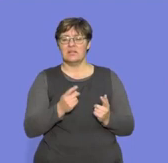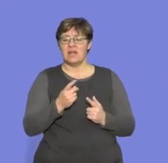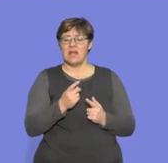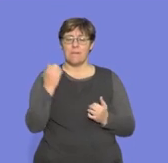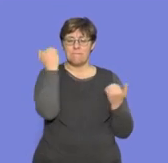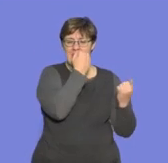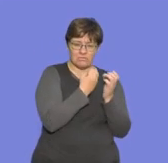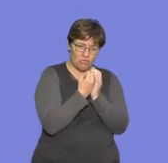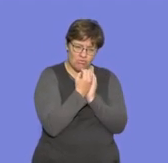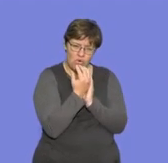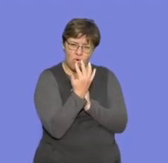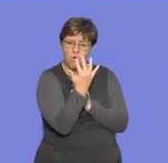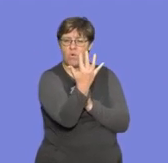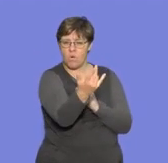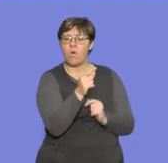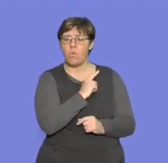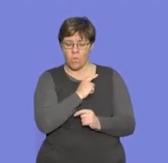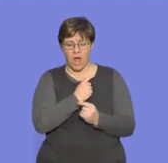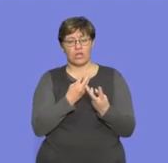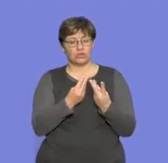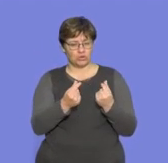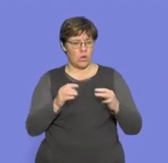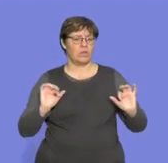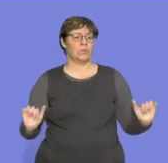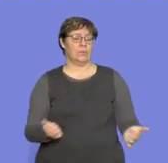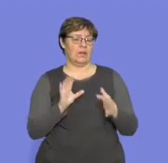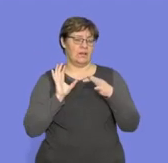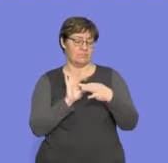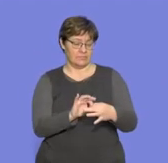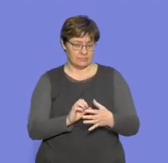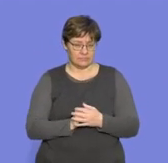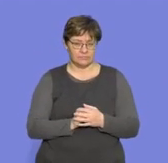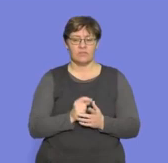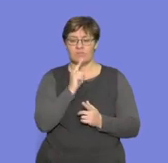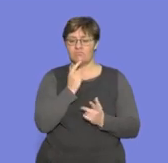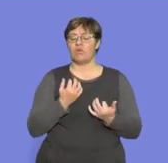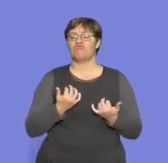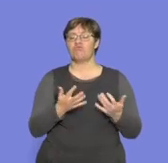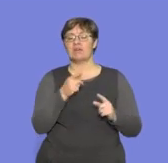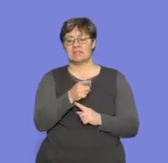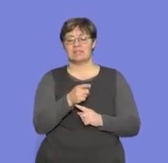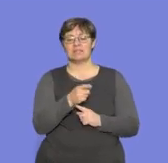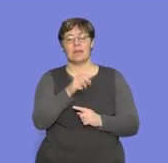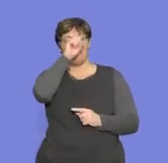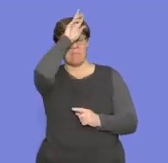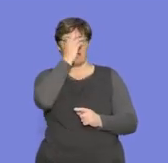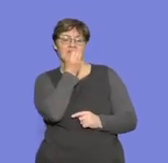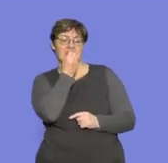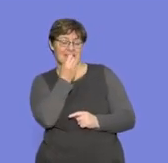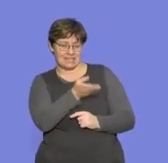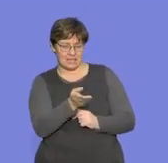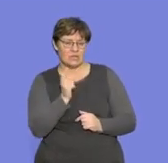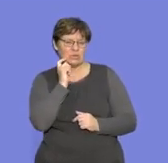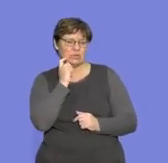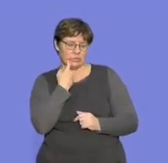because of the rich soil. And you've got the grass that the elands feed on, which is also kind of the sweet